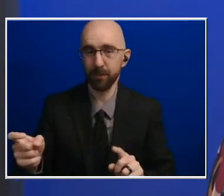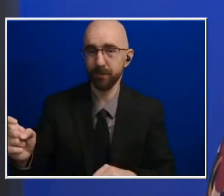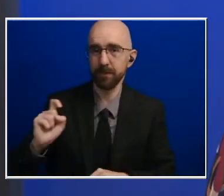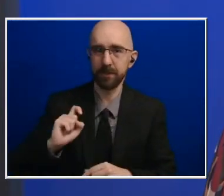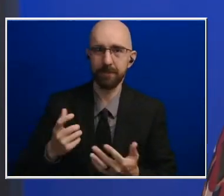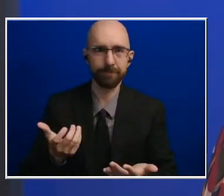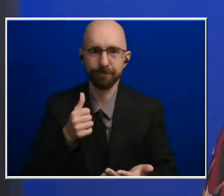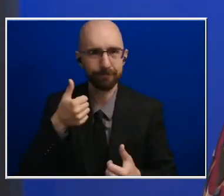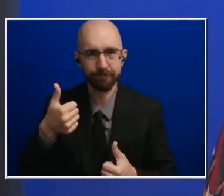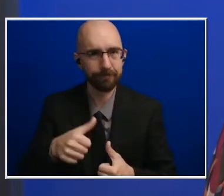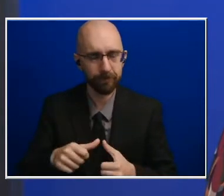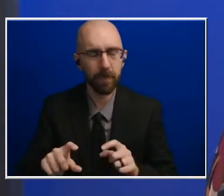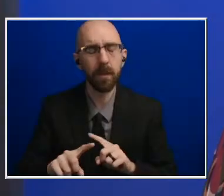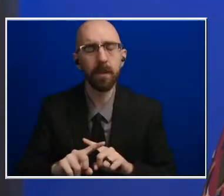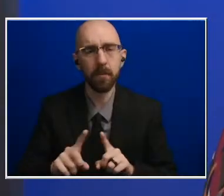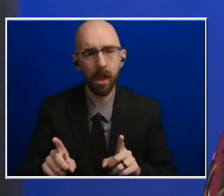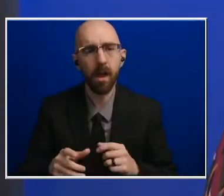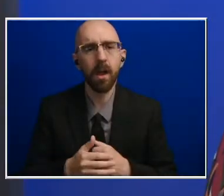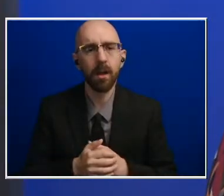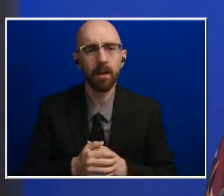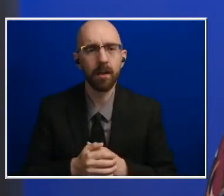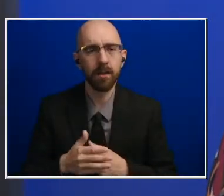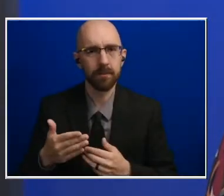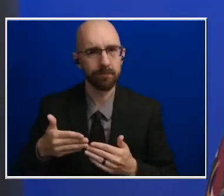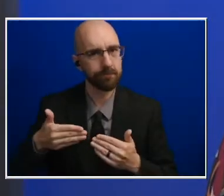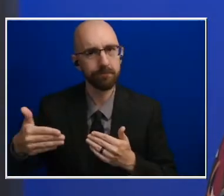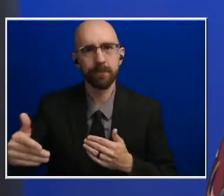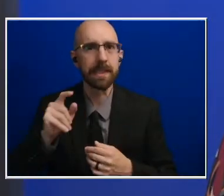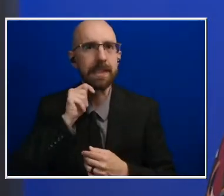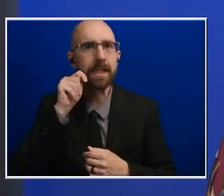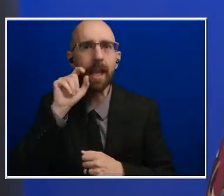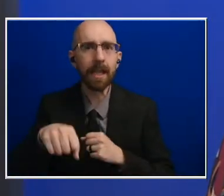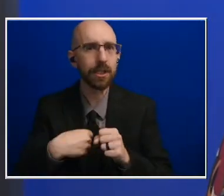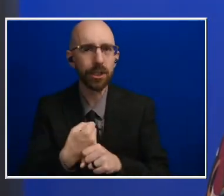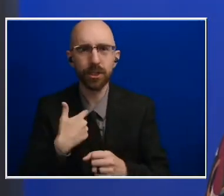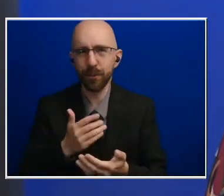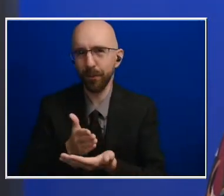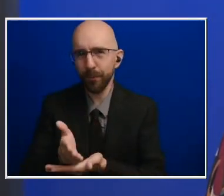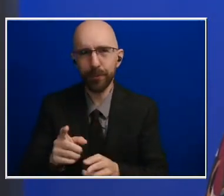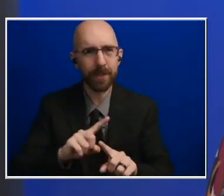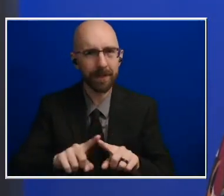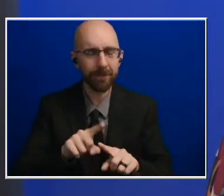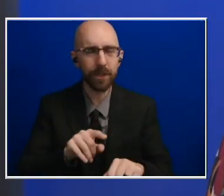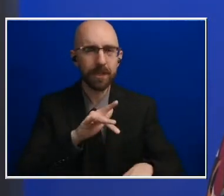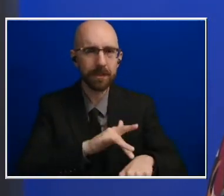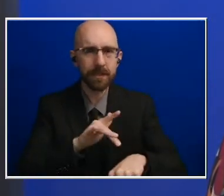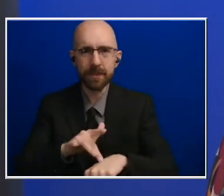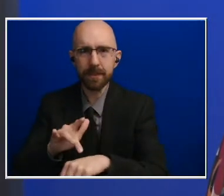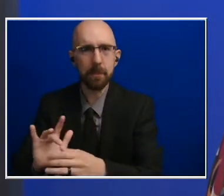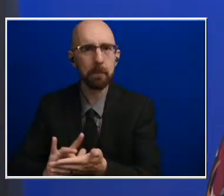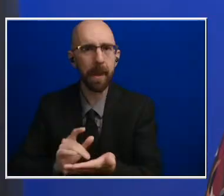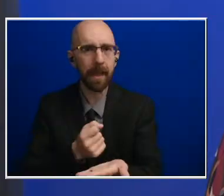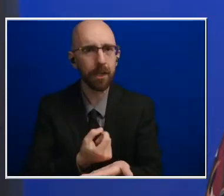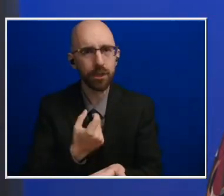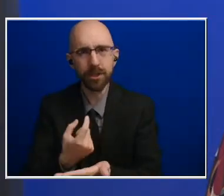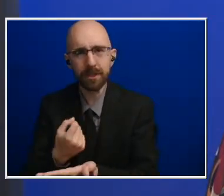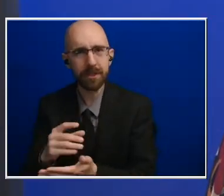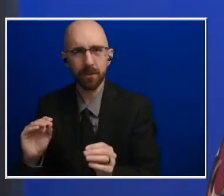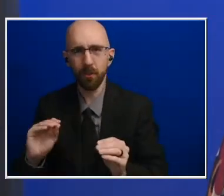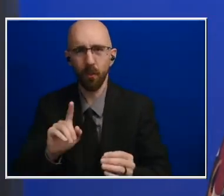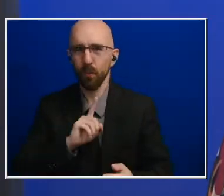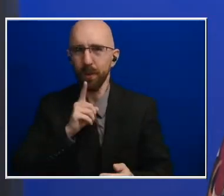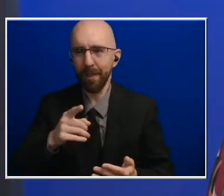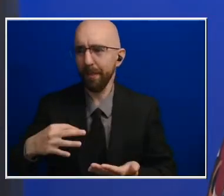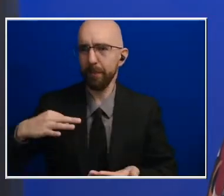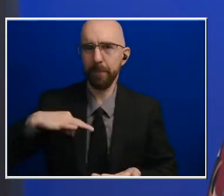but all throughout my teenage years, I went through several different medications with no real benefit